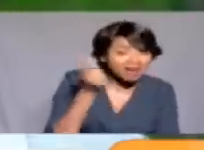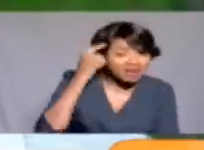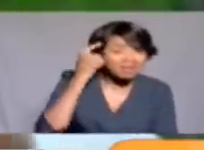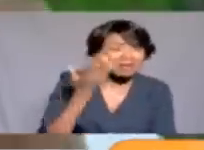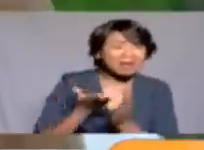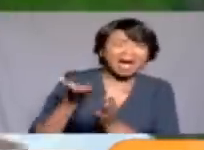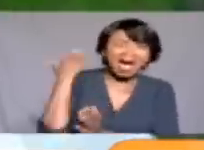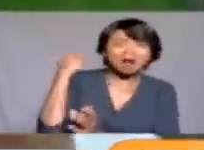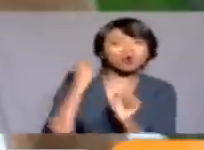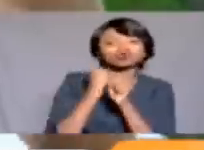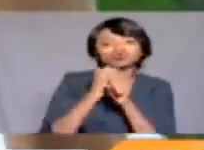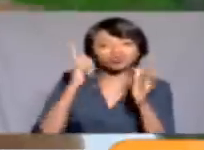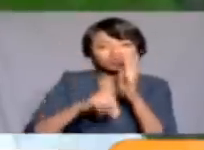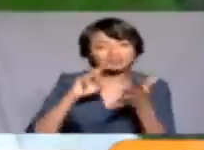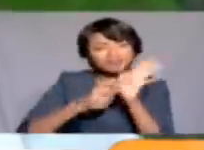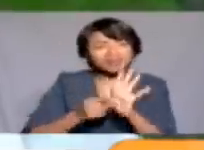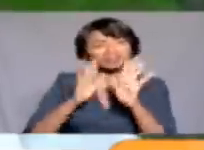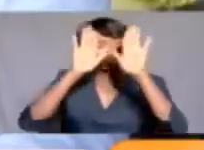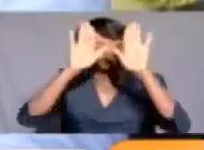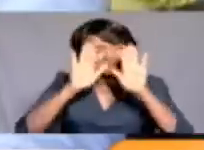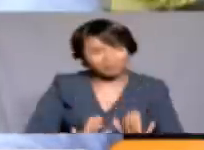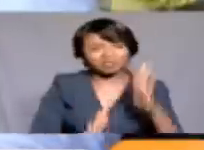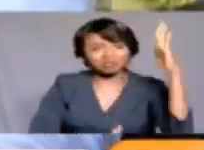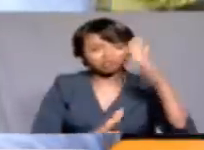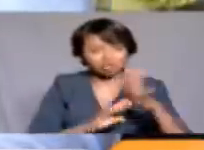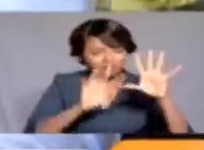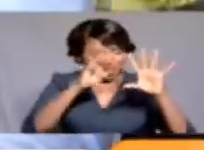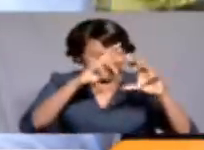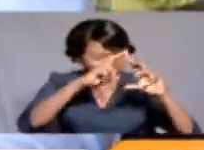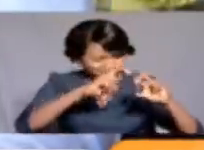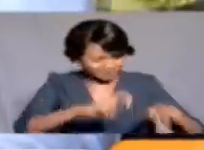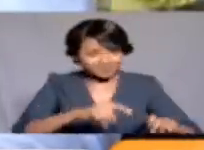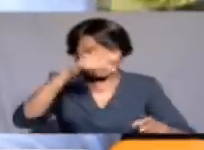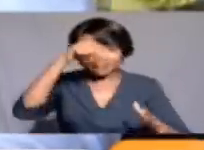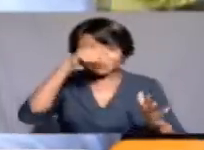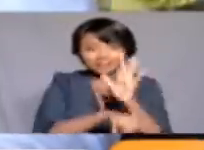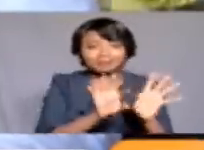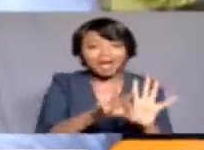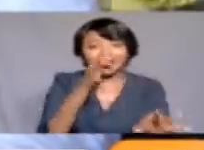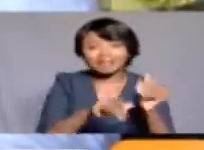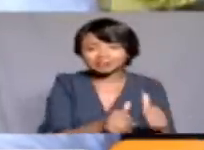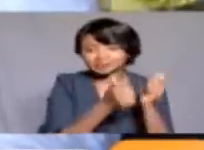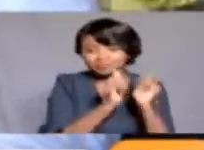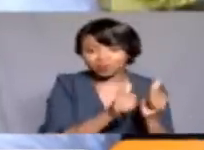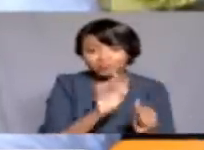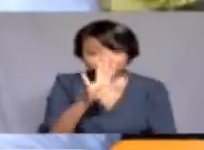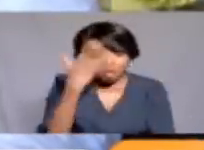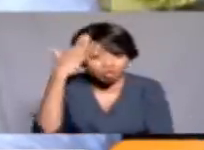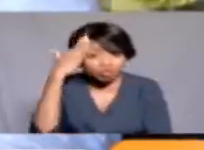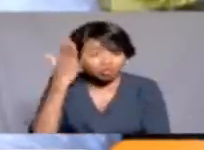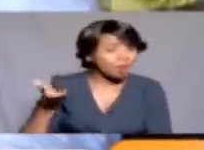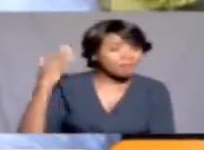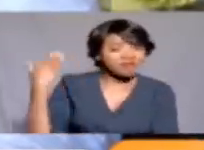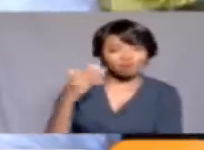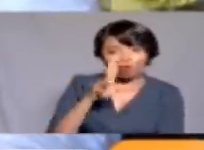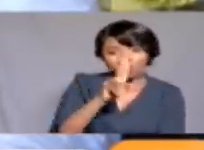critical to do proper analysis. You know, from the beginning, NEMA was not very